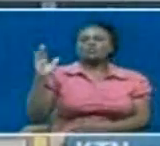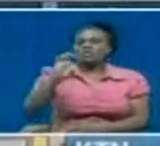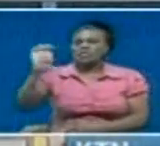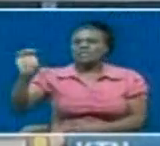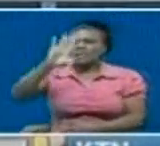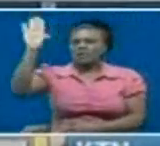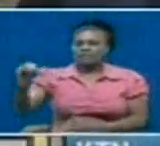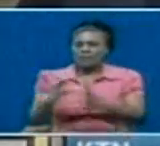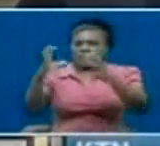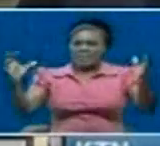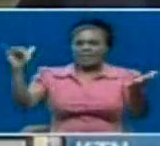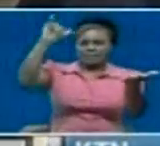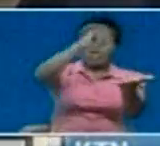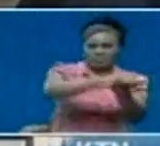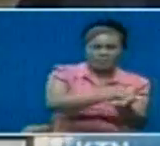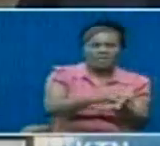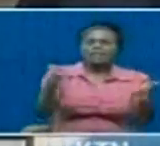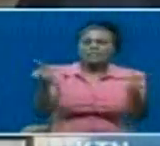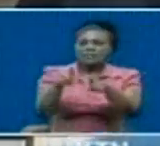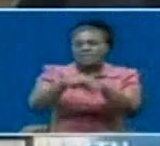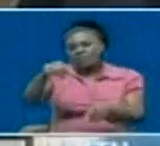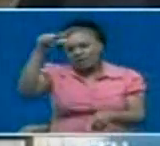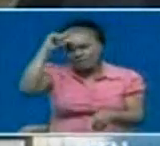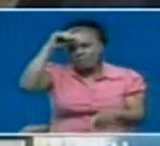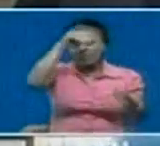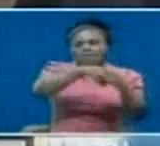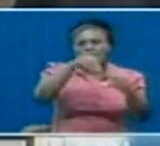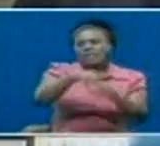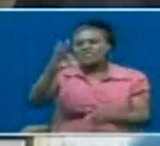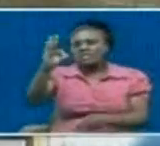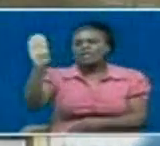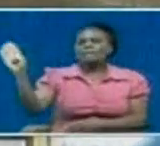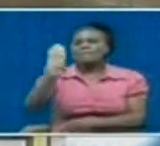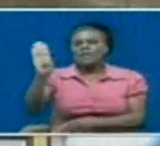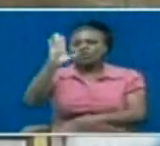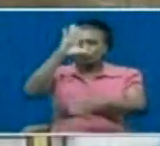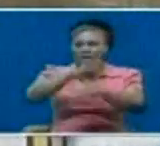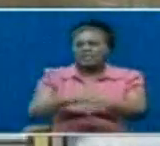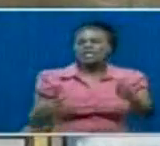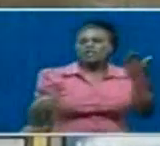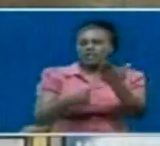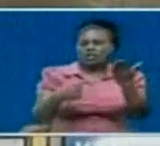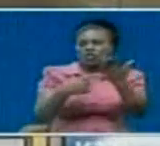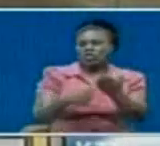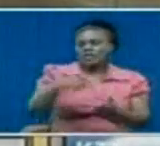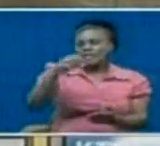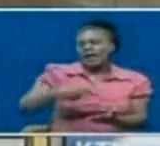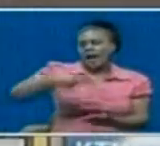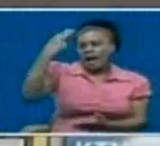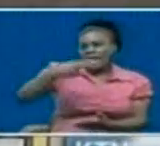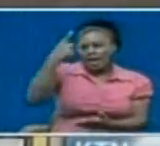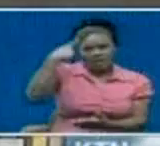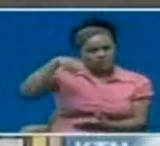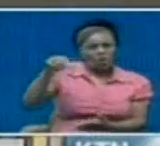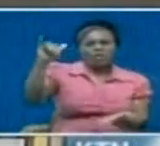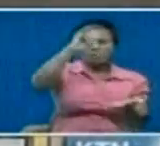Africa's largest airport. These have seen the government invest 1.3 billion shillings towards acquiring high-tech security systems for their facility.